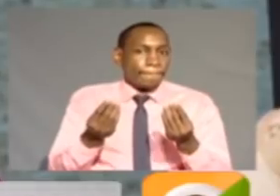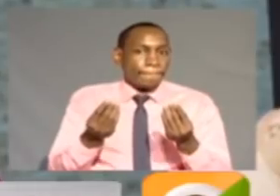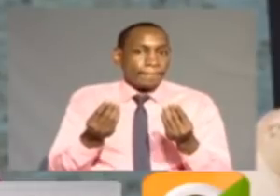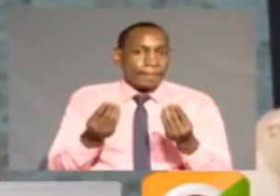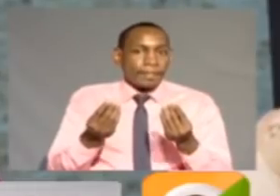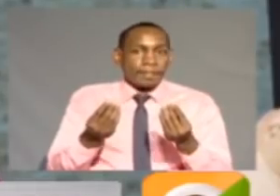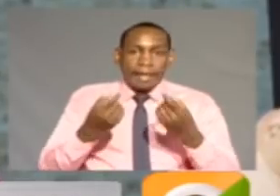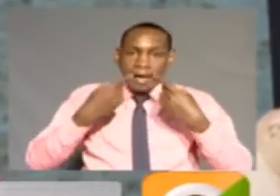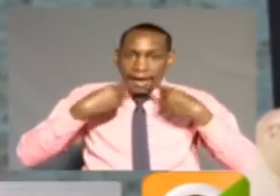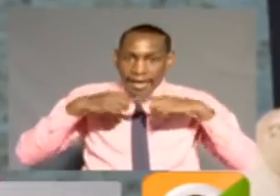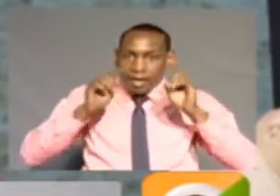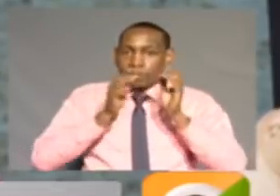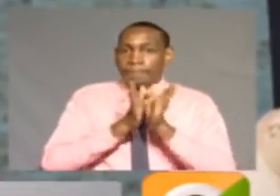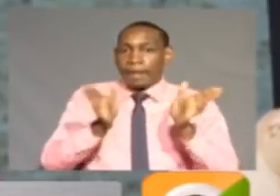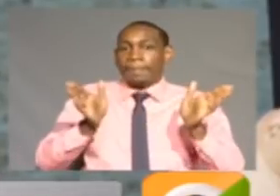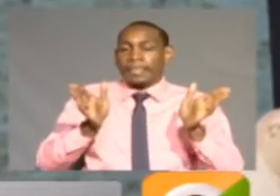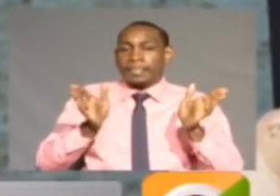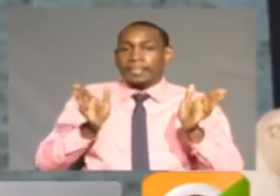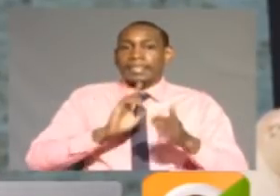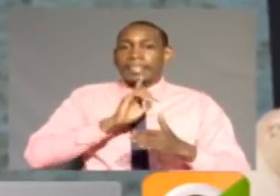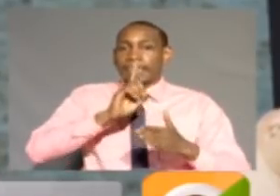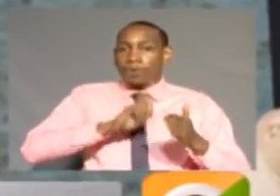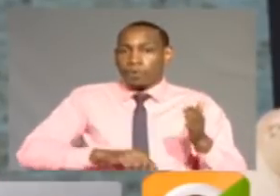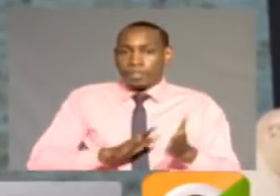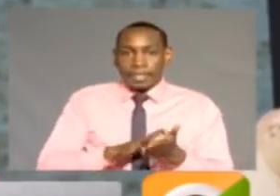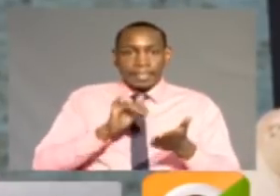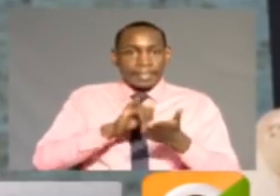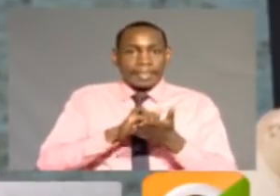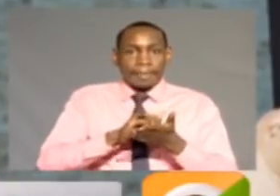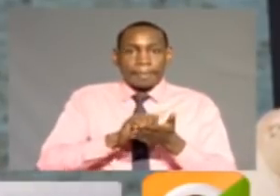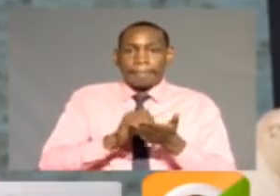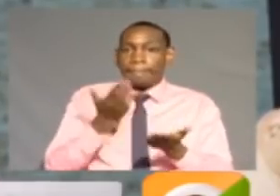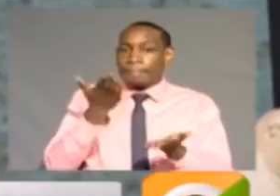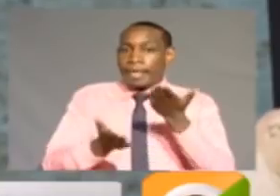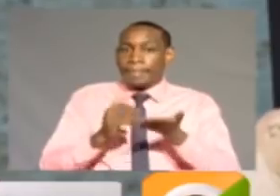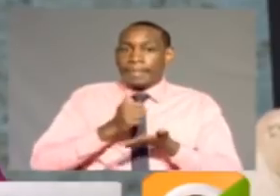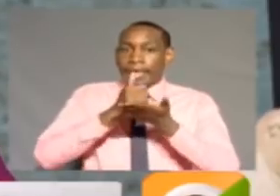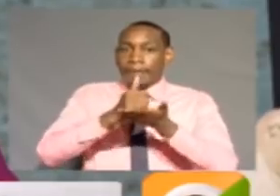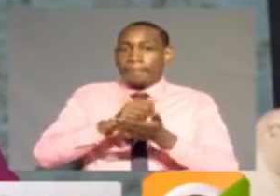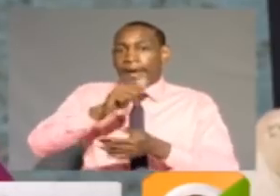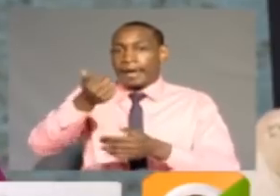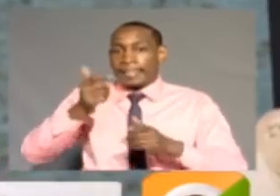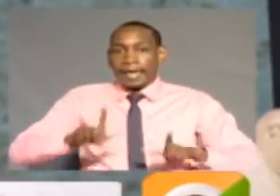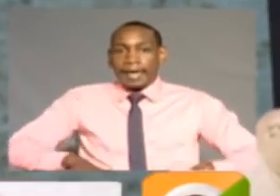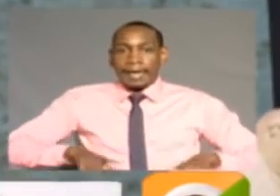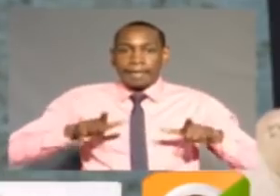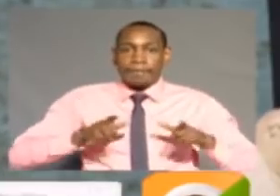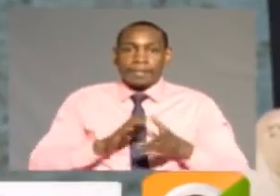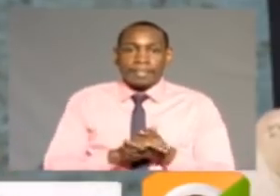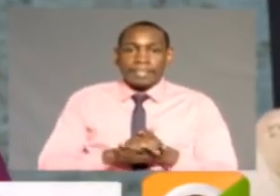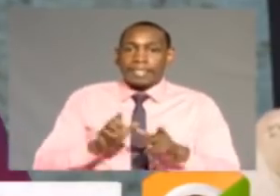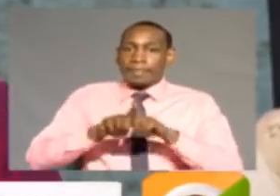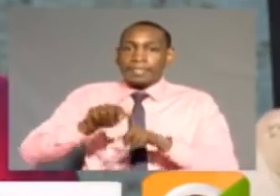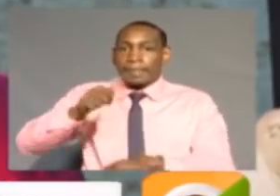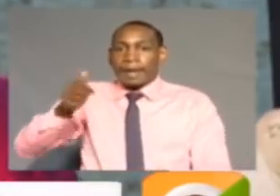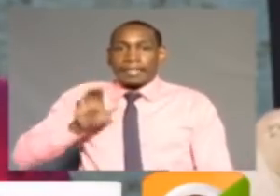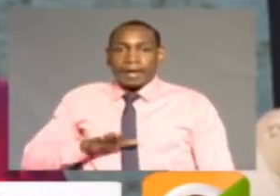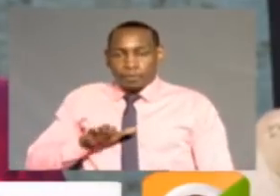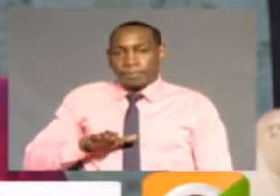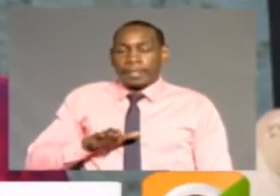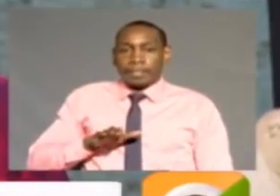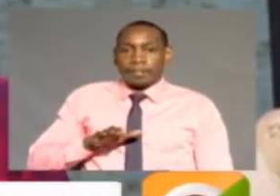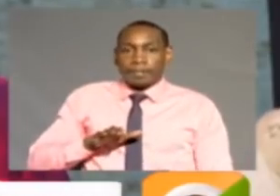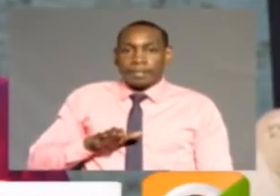will go public, and so that might help save some lives, that get other women to be